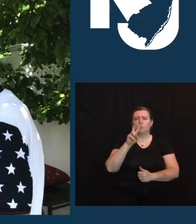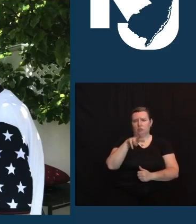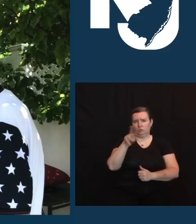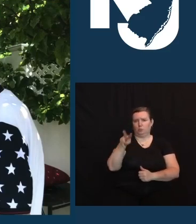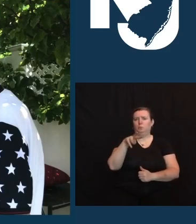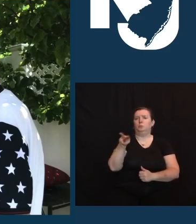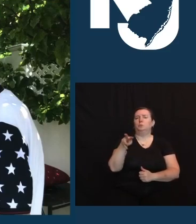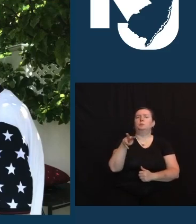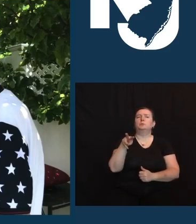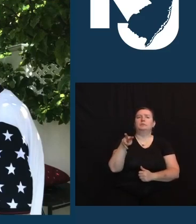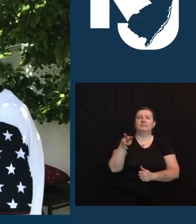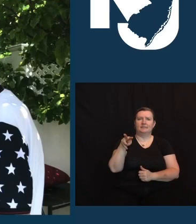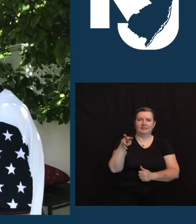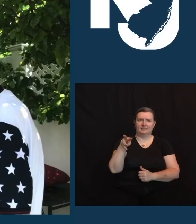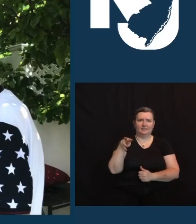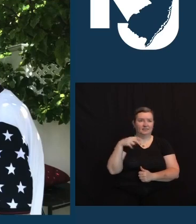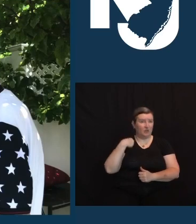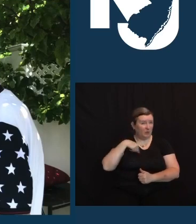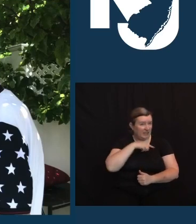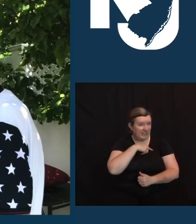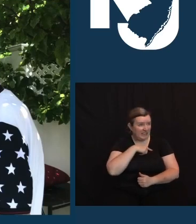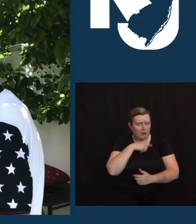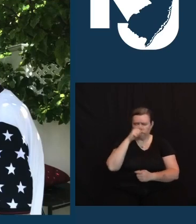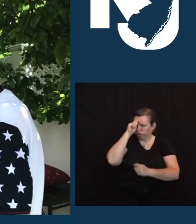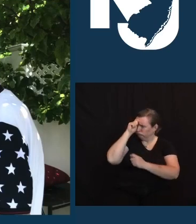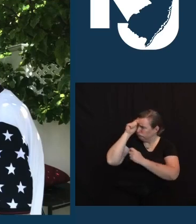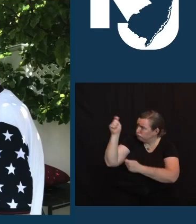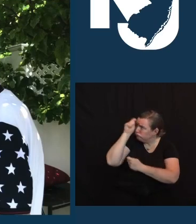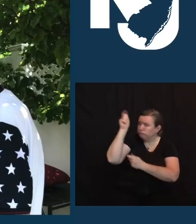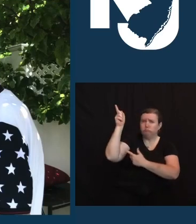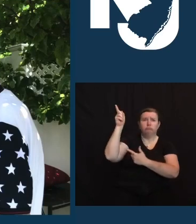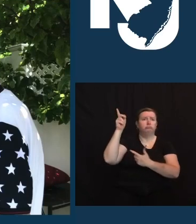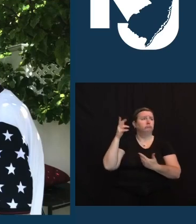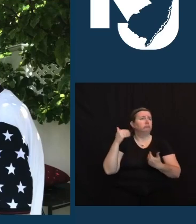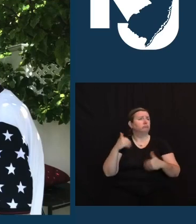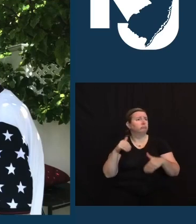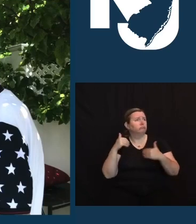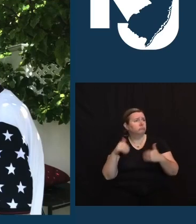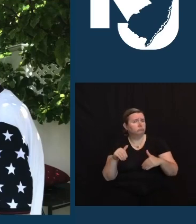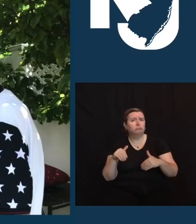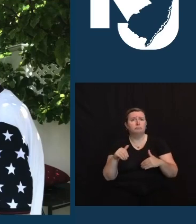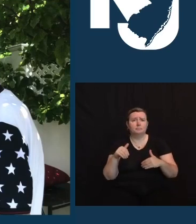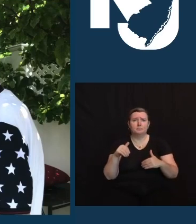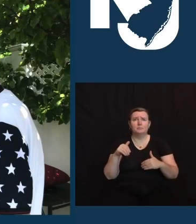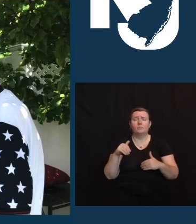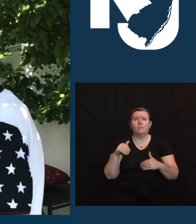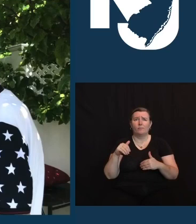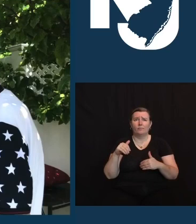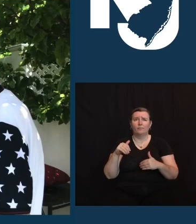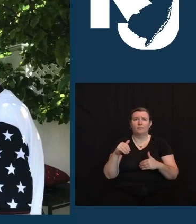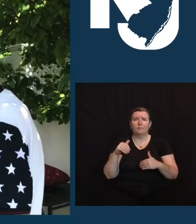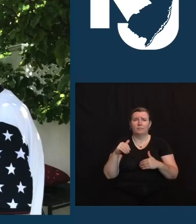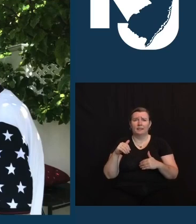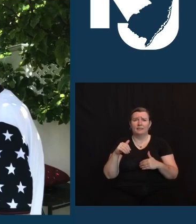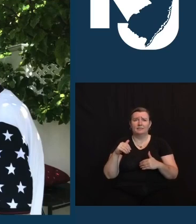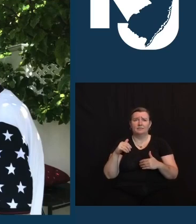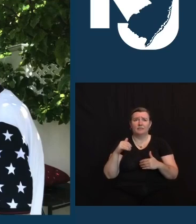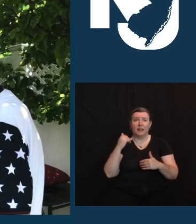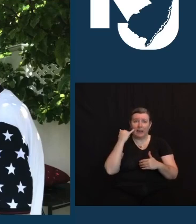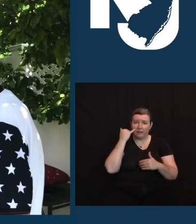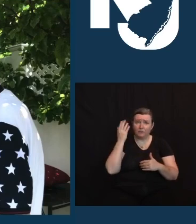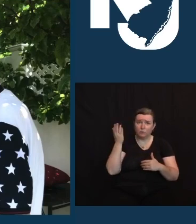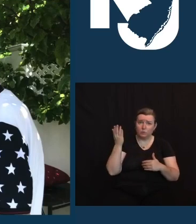We take our hat off to him and thank him as we do Gordon Lampett for their service to our nation. And Francis, if you or your family are